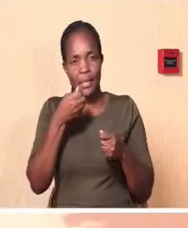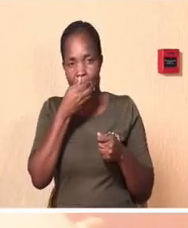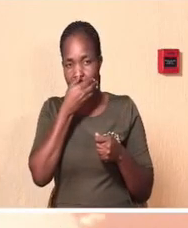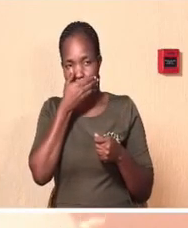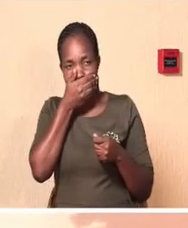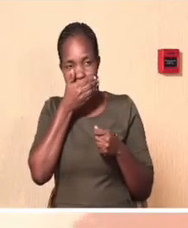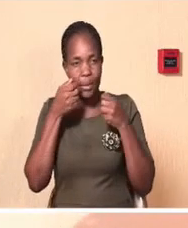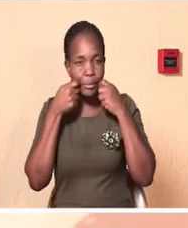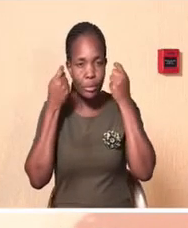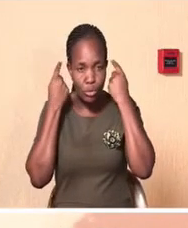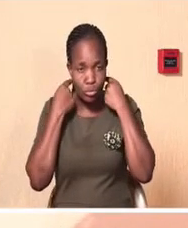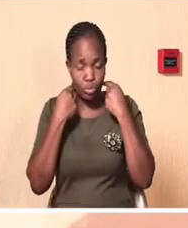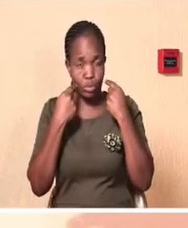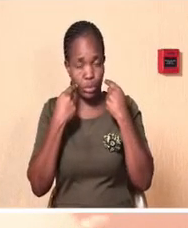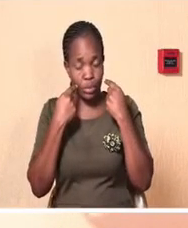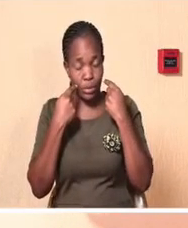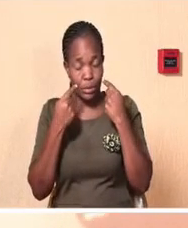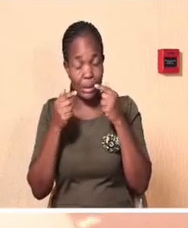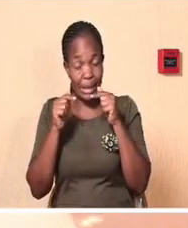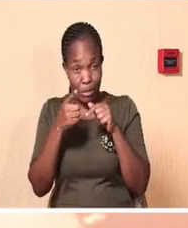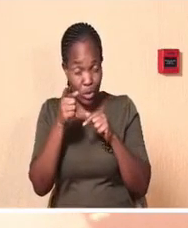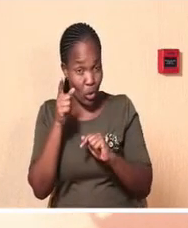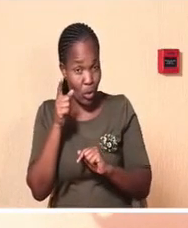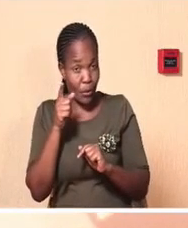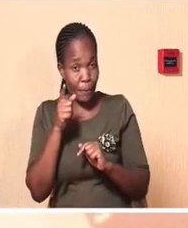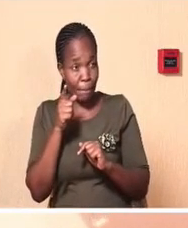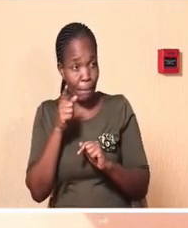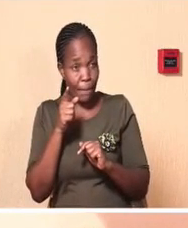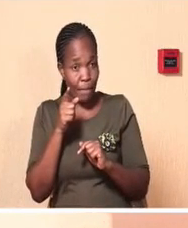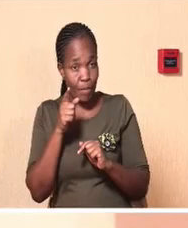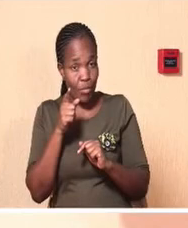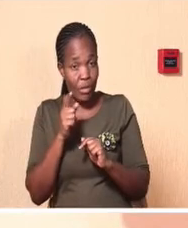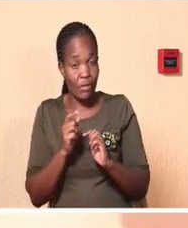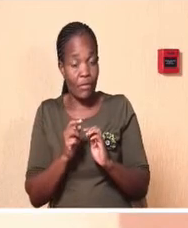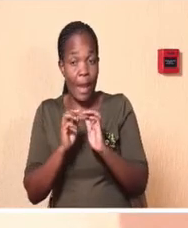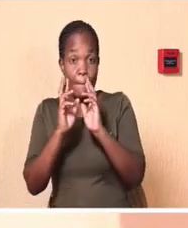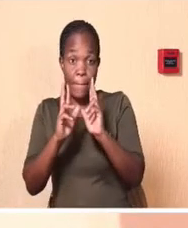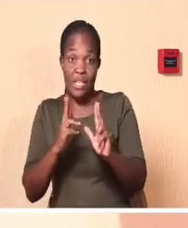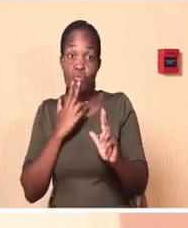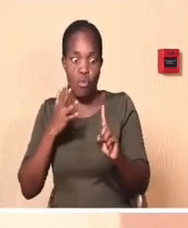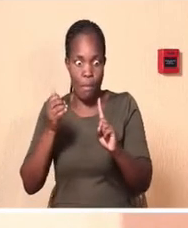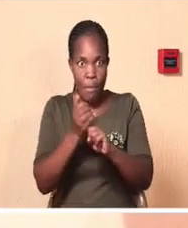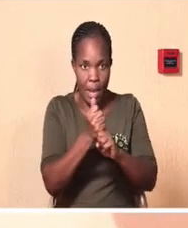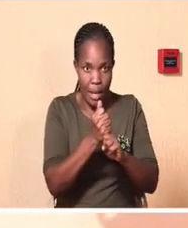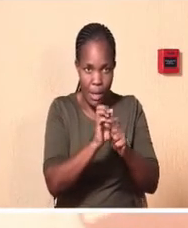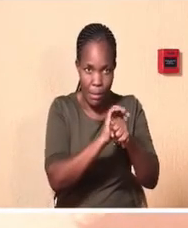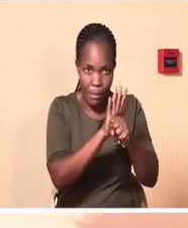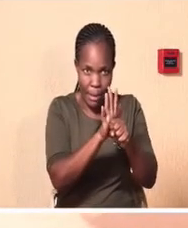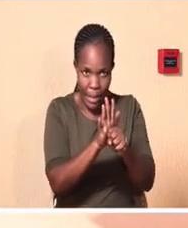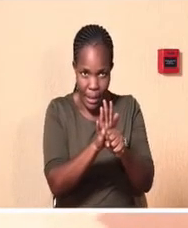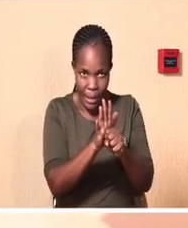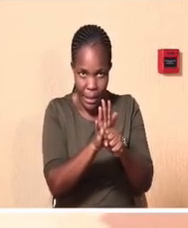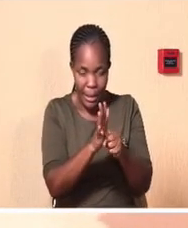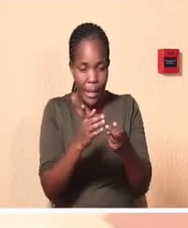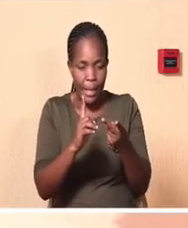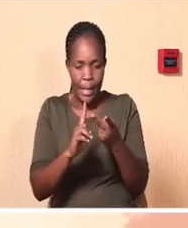we need to pay attention here, mask for the one who is sick, the one who is